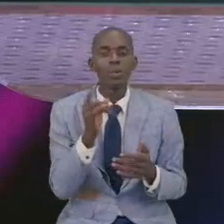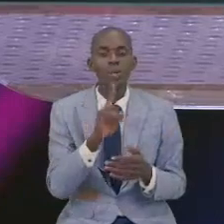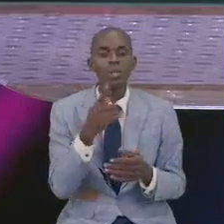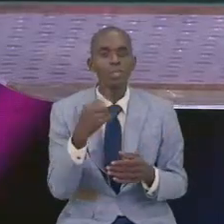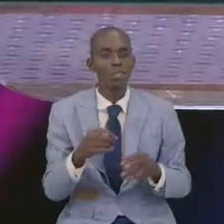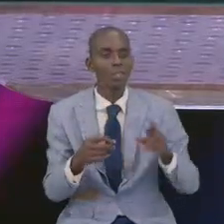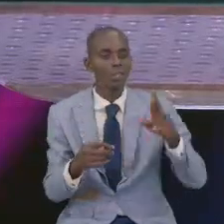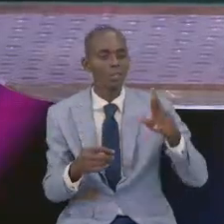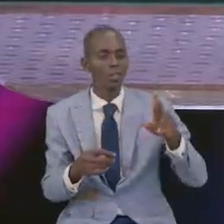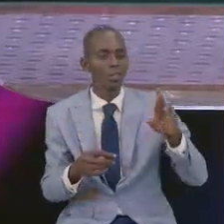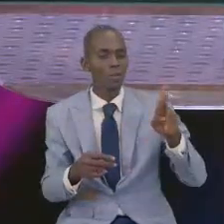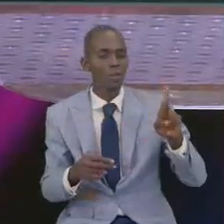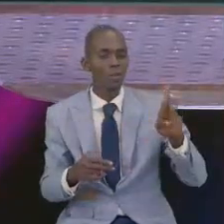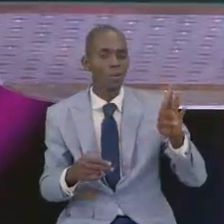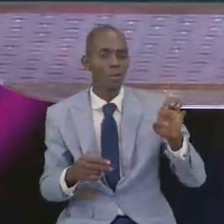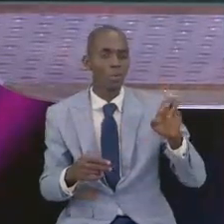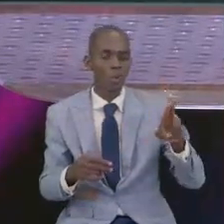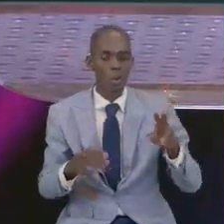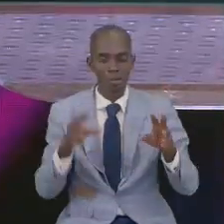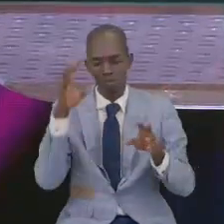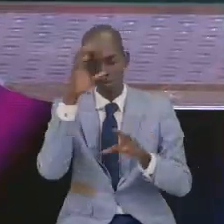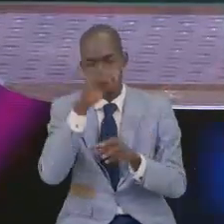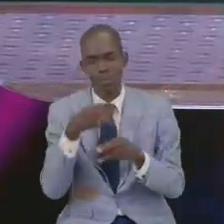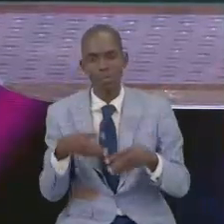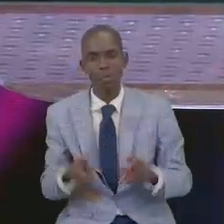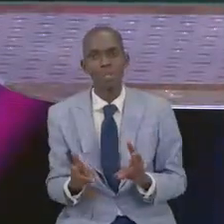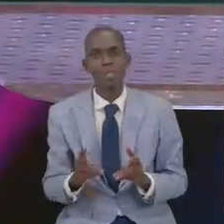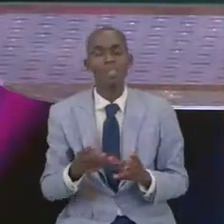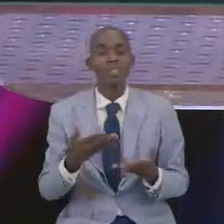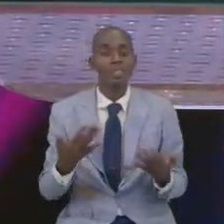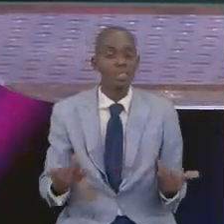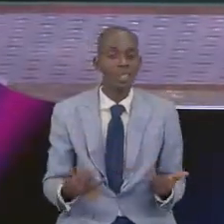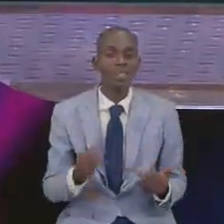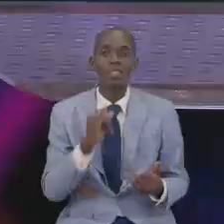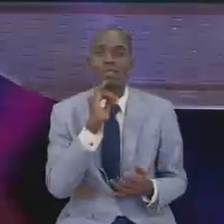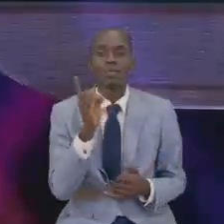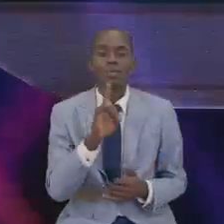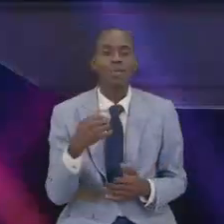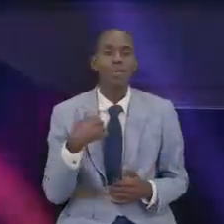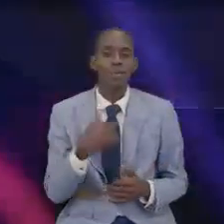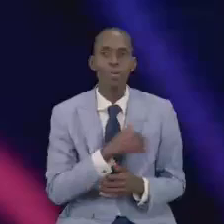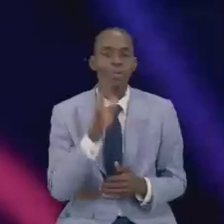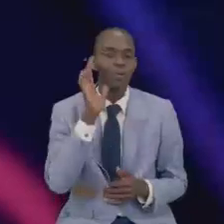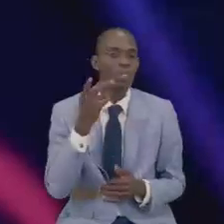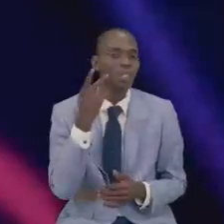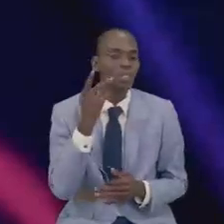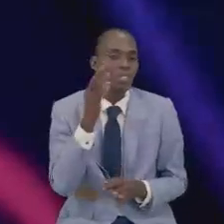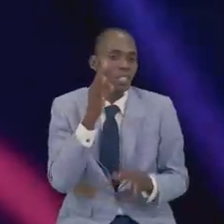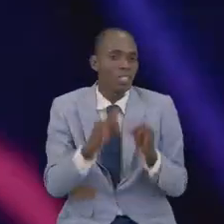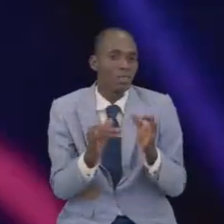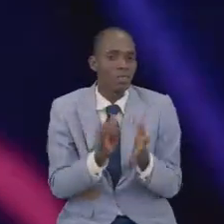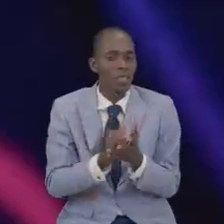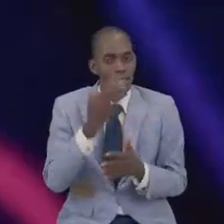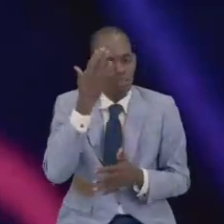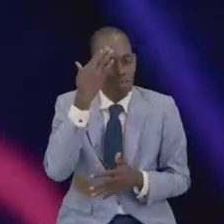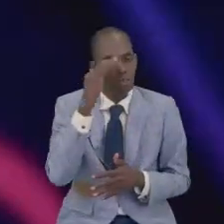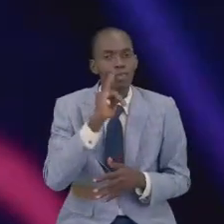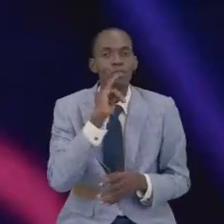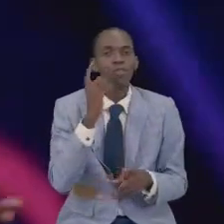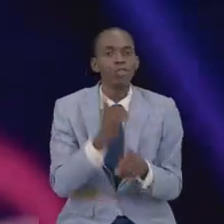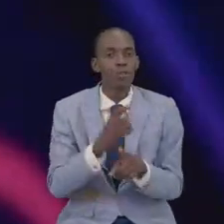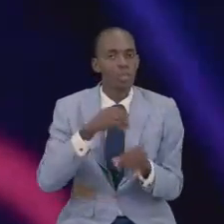road. Here is where we're going to see whether that knowledge is only knowledge in the head or